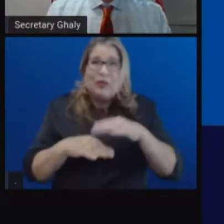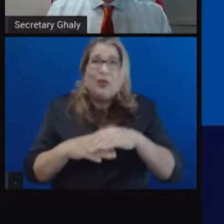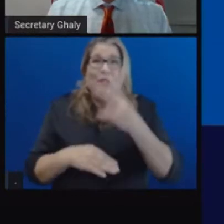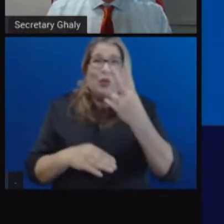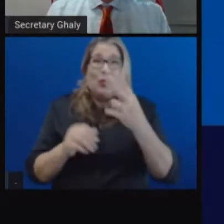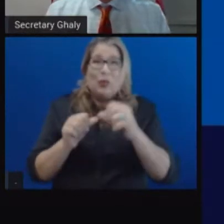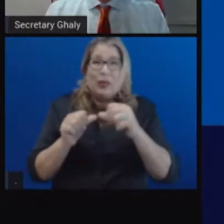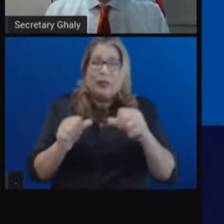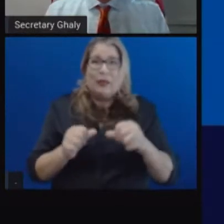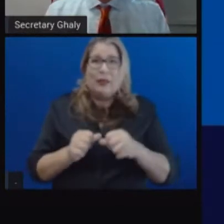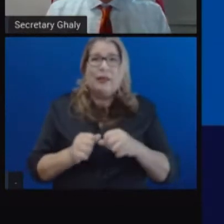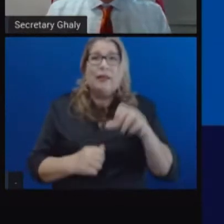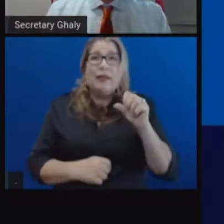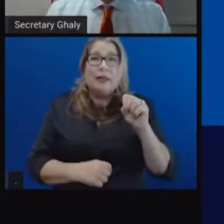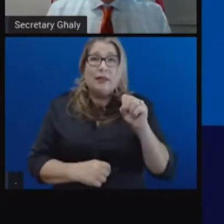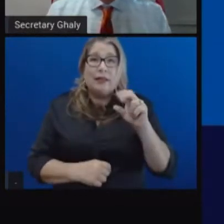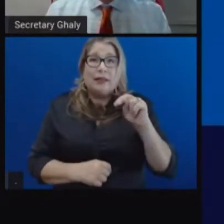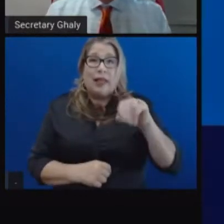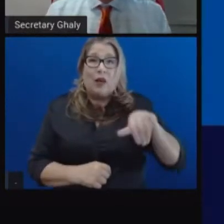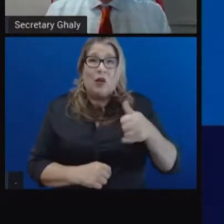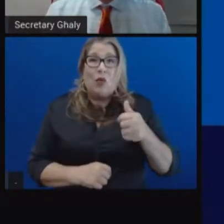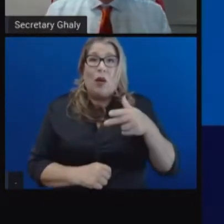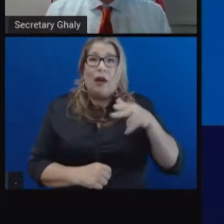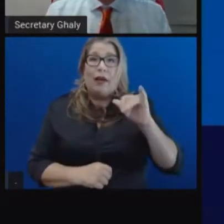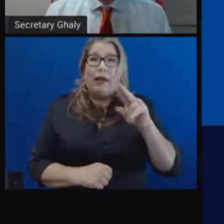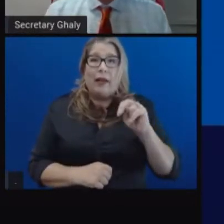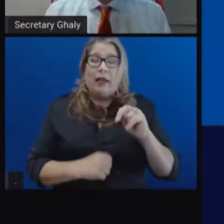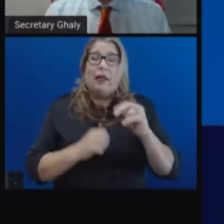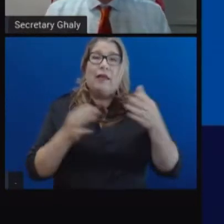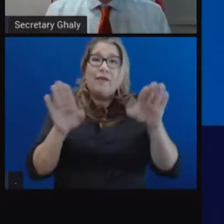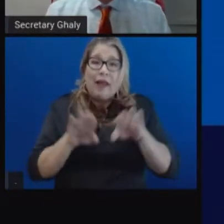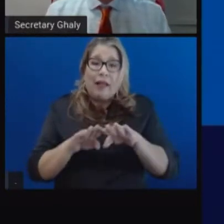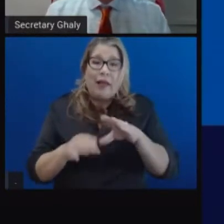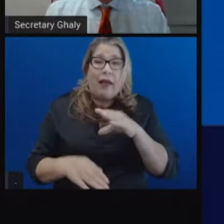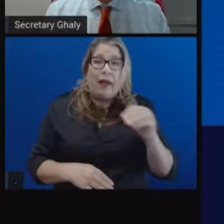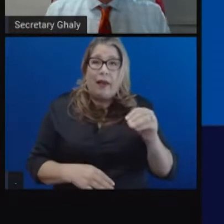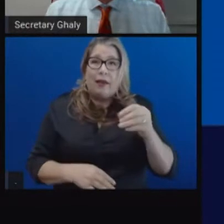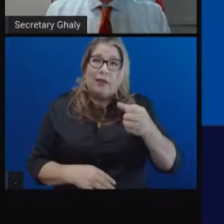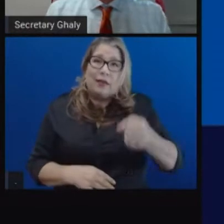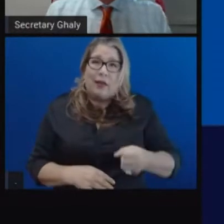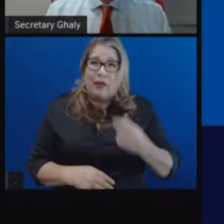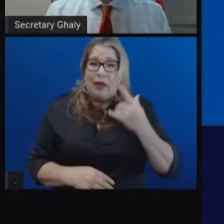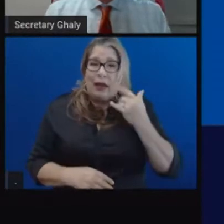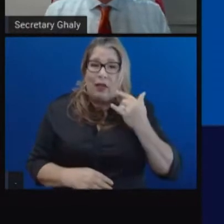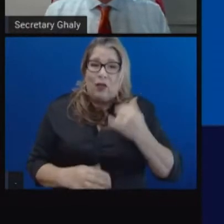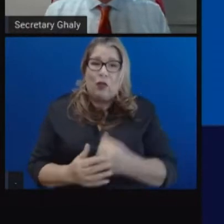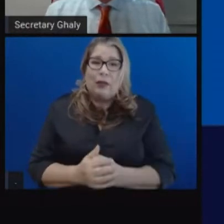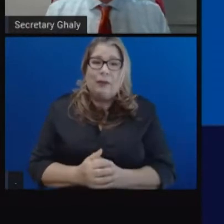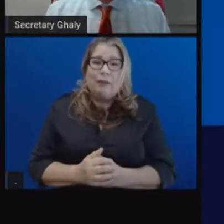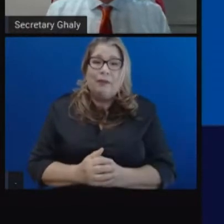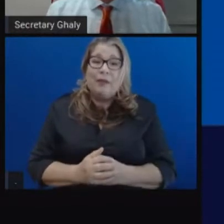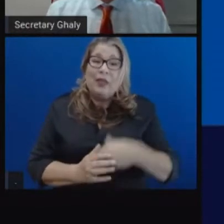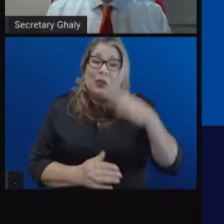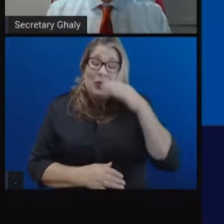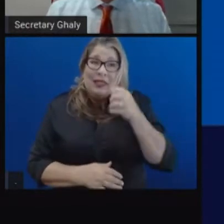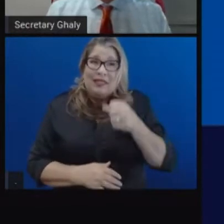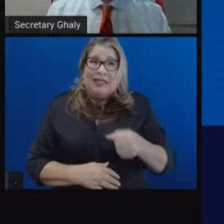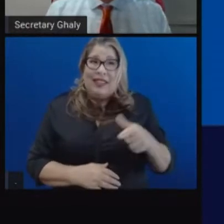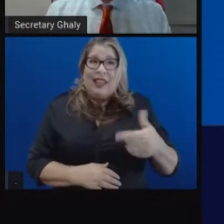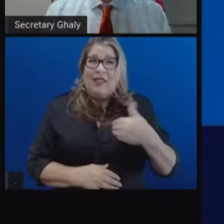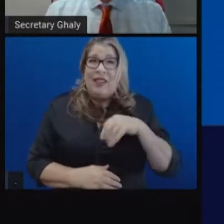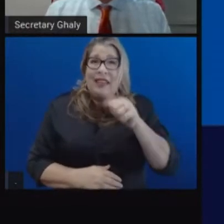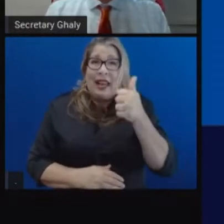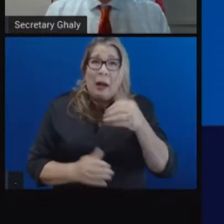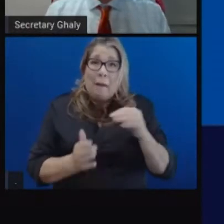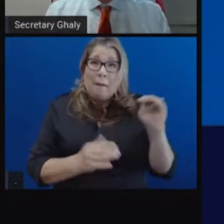in particular Los Angeles County, home to more than 10 million Californians. They have been particularly